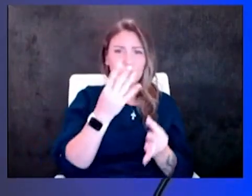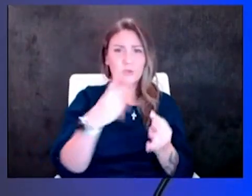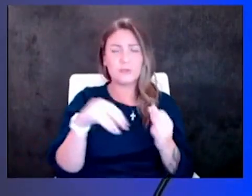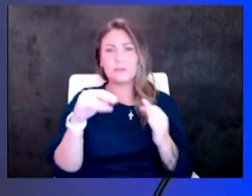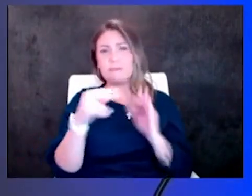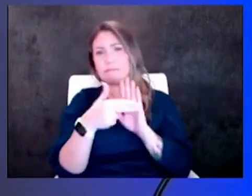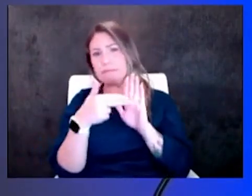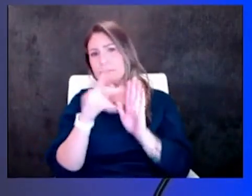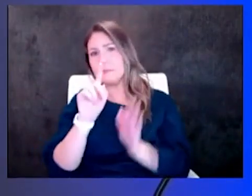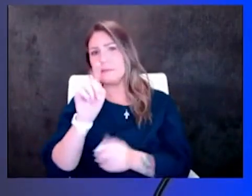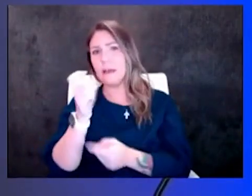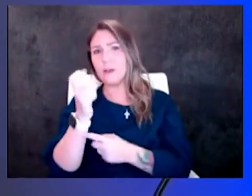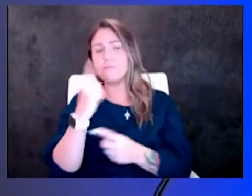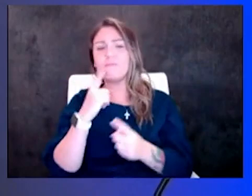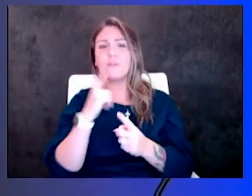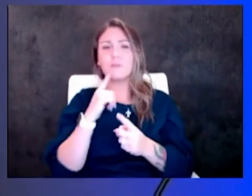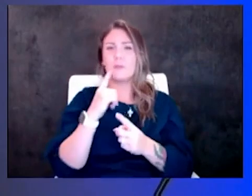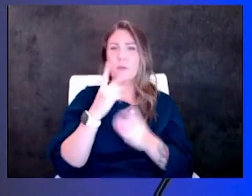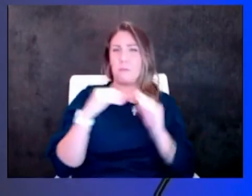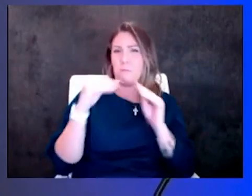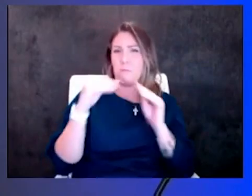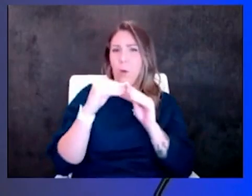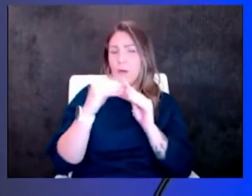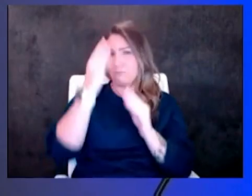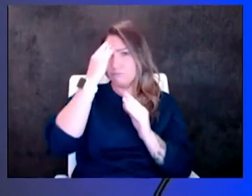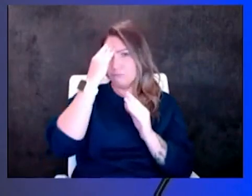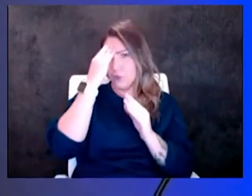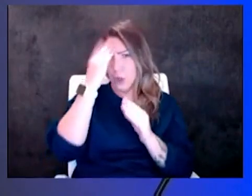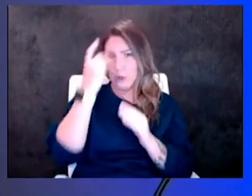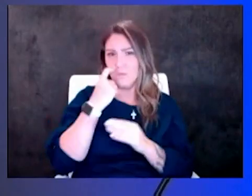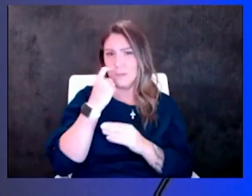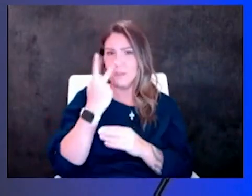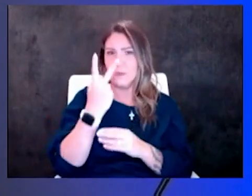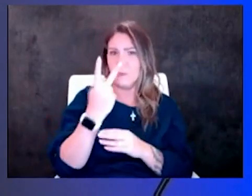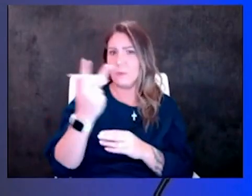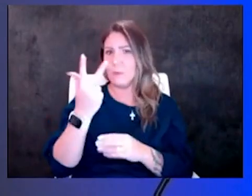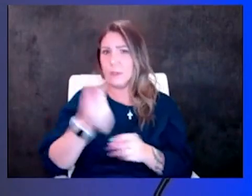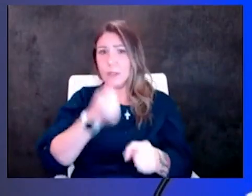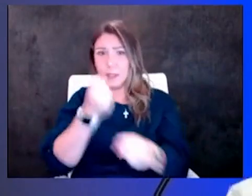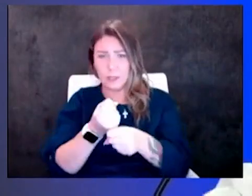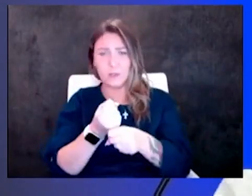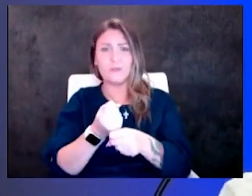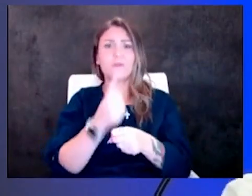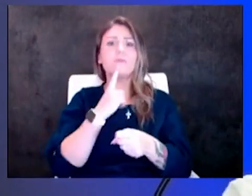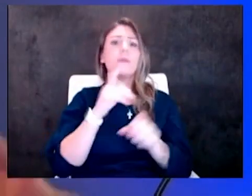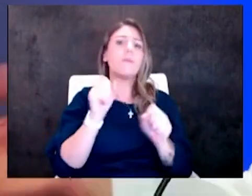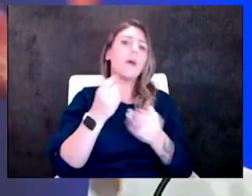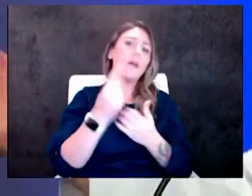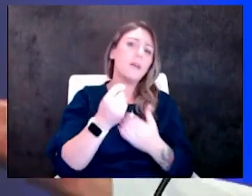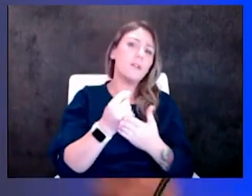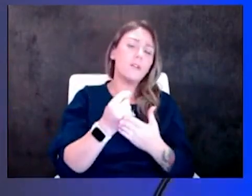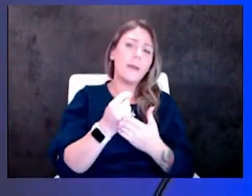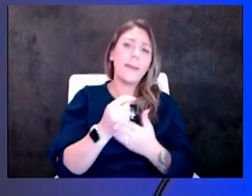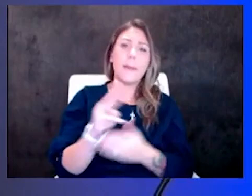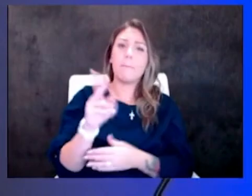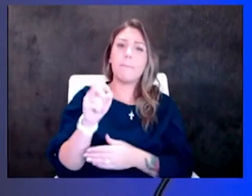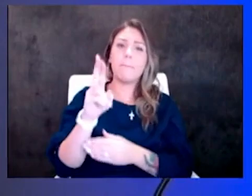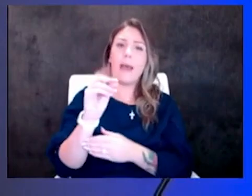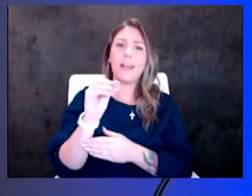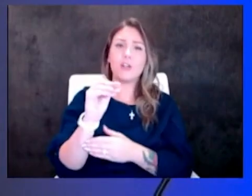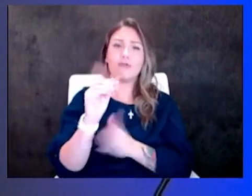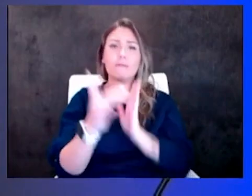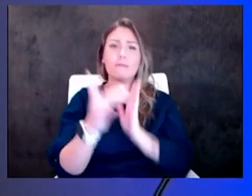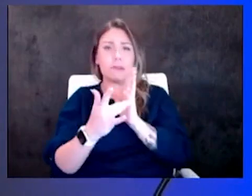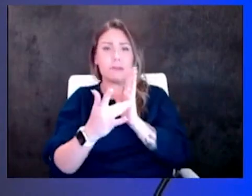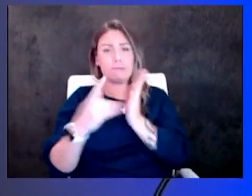last 2, 3, or 4 years, including our ability to treat it with some of the micro techniques that we've discussed in the show